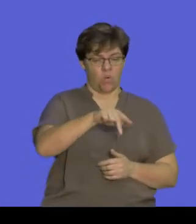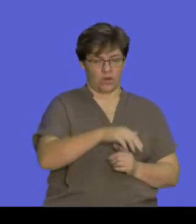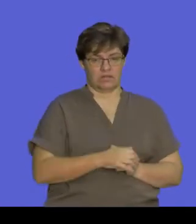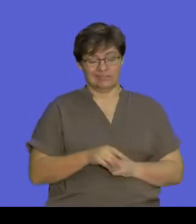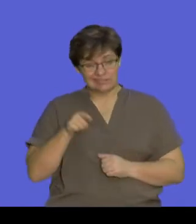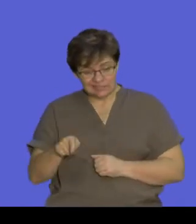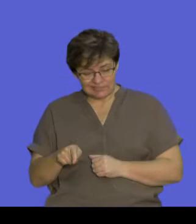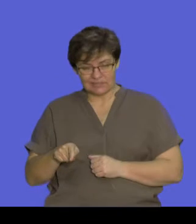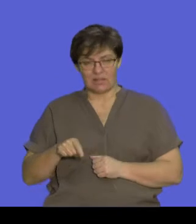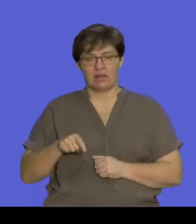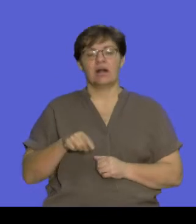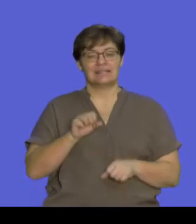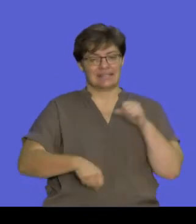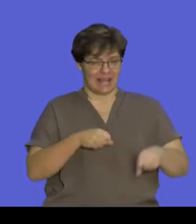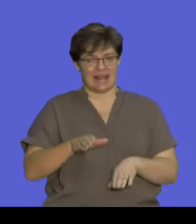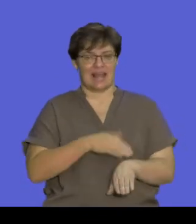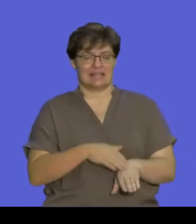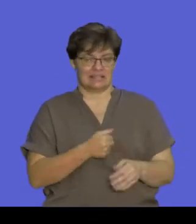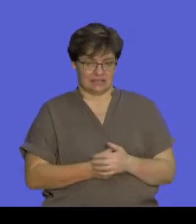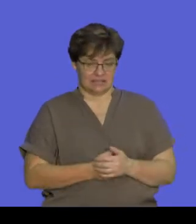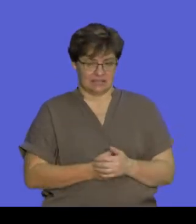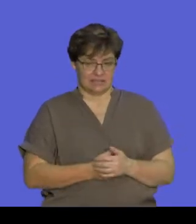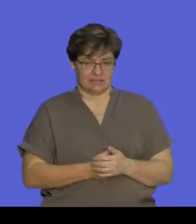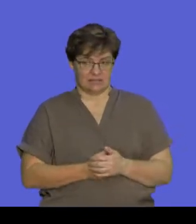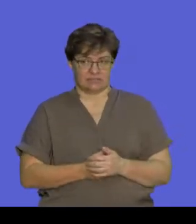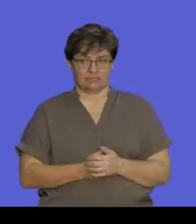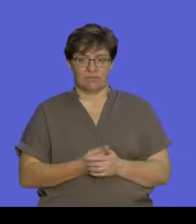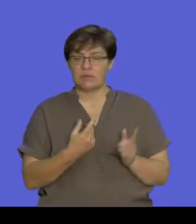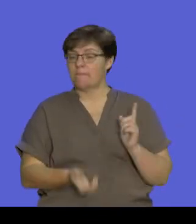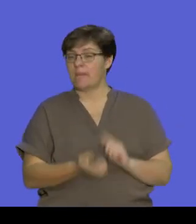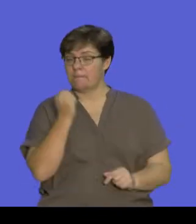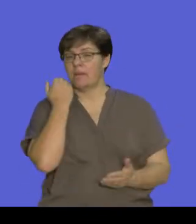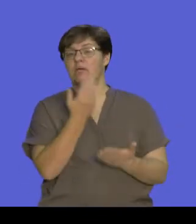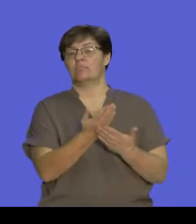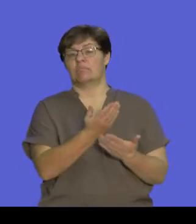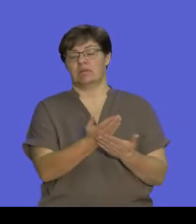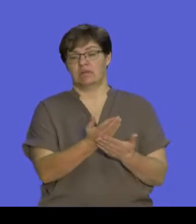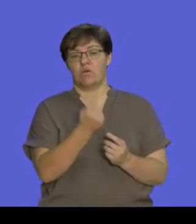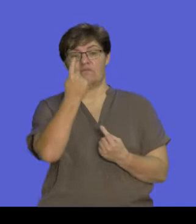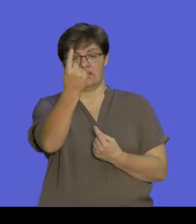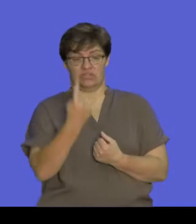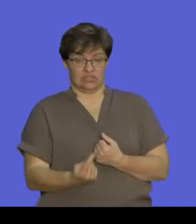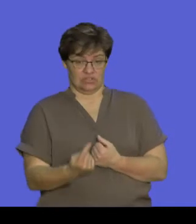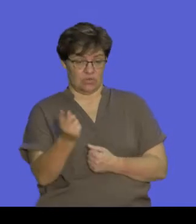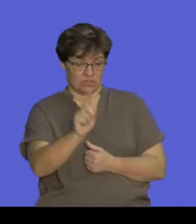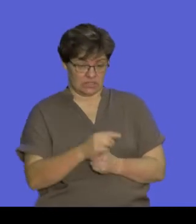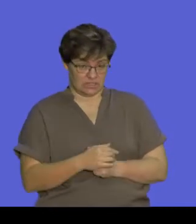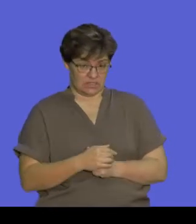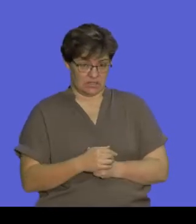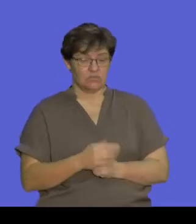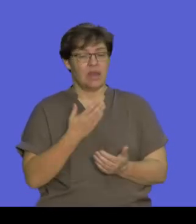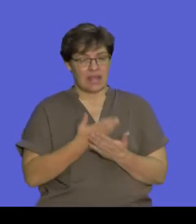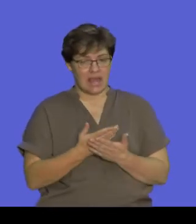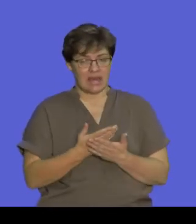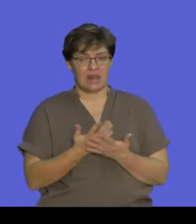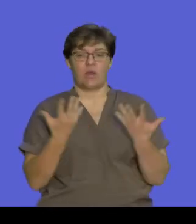he was late when he cycled. And we have to find out what the probability of each of those is so that we can combine